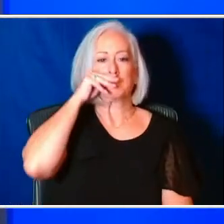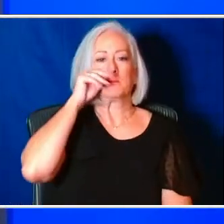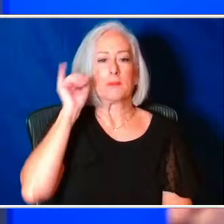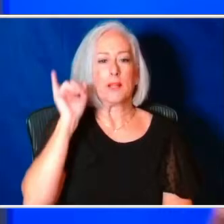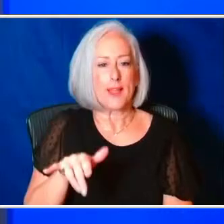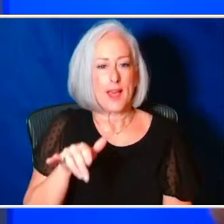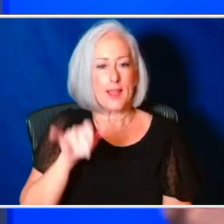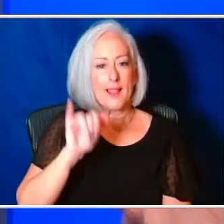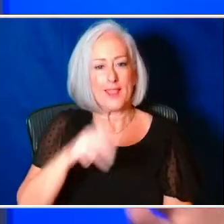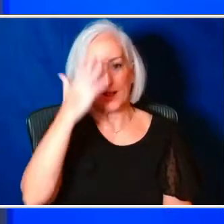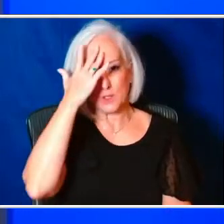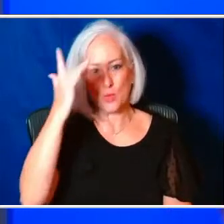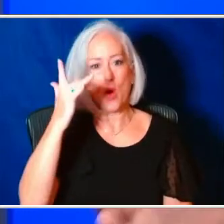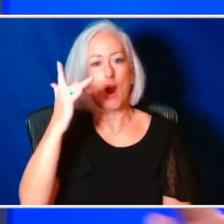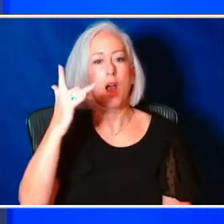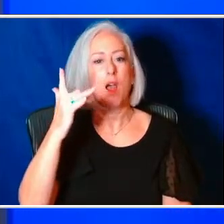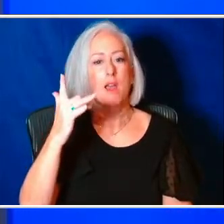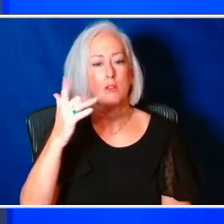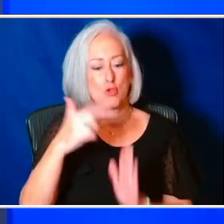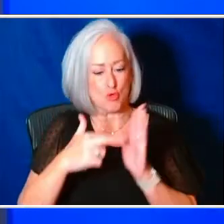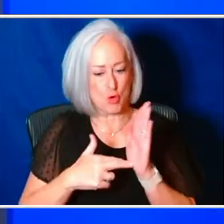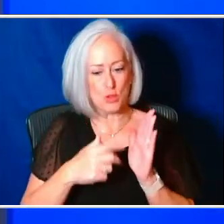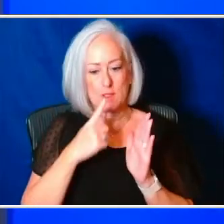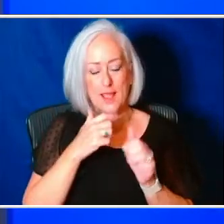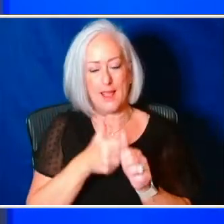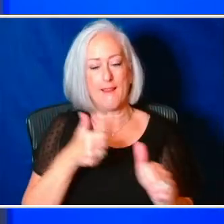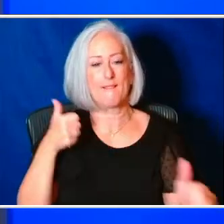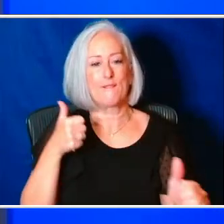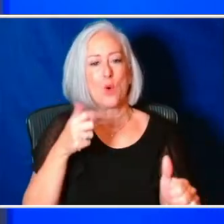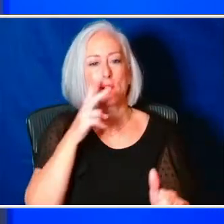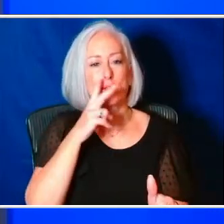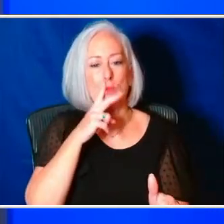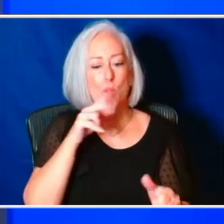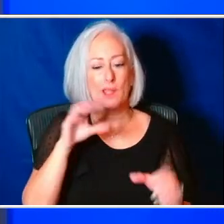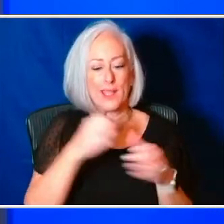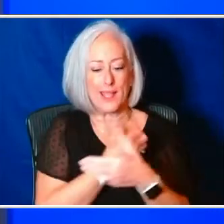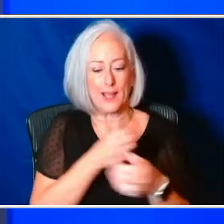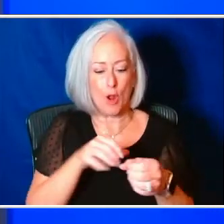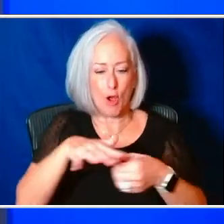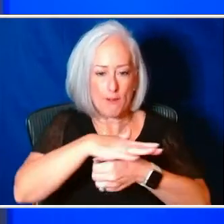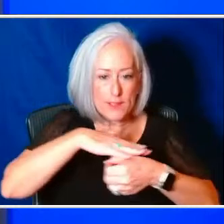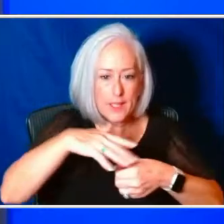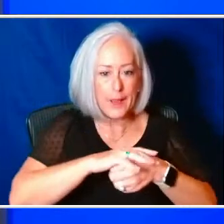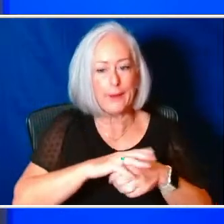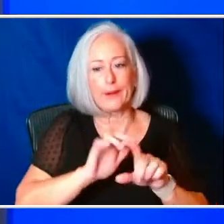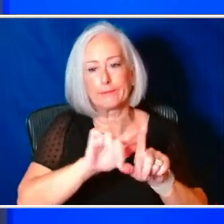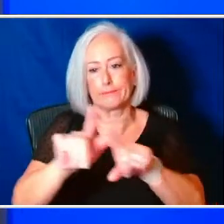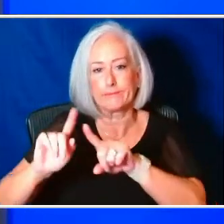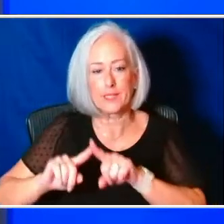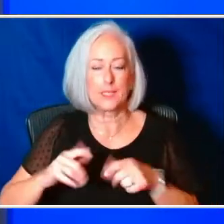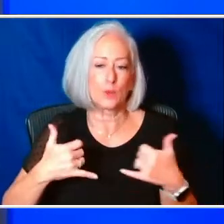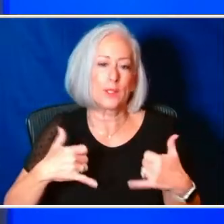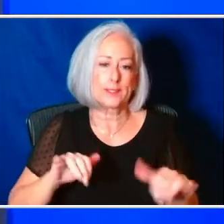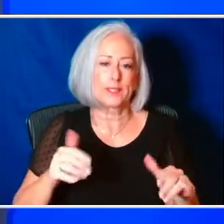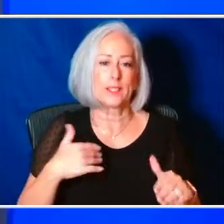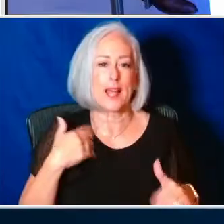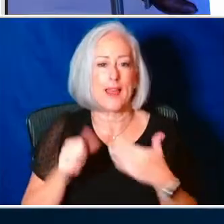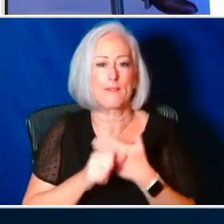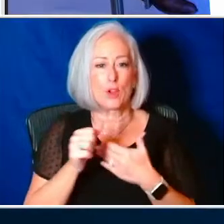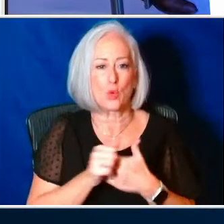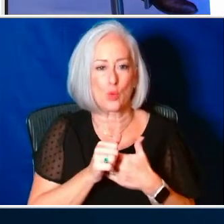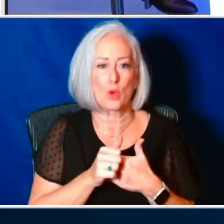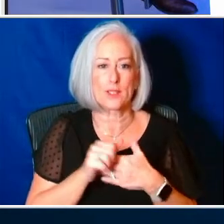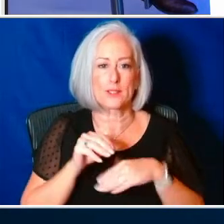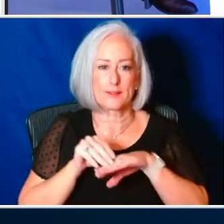avoiding smoking in office areas and so forth. So I think it's still a potential risk factor, and I think I would definitely avoid it if you're not a smoker. Very